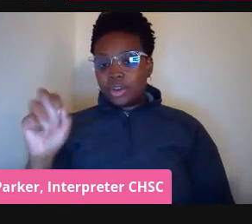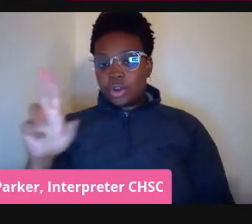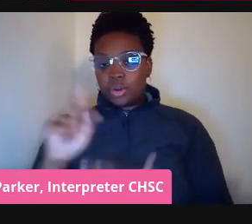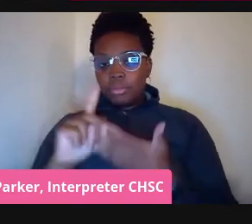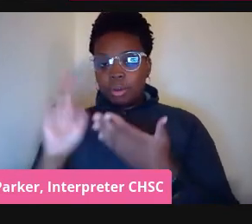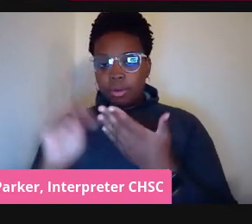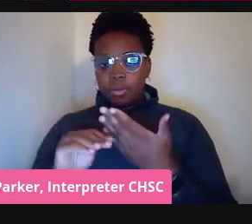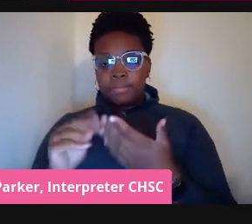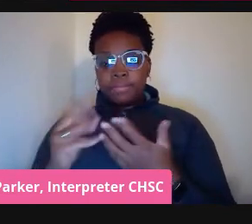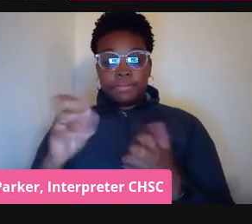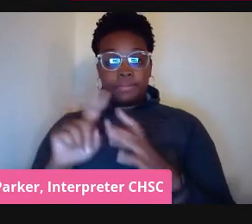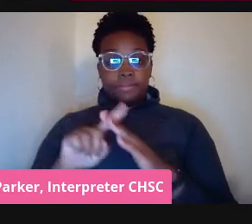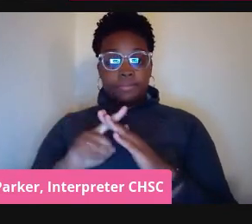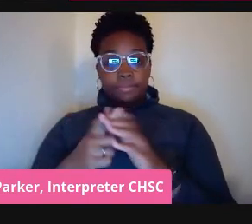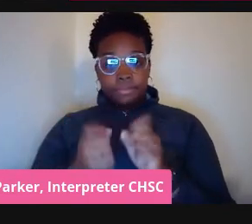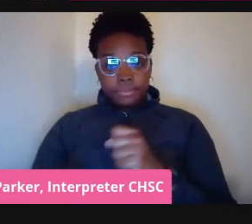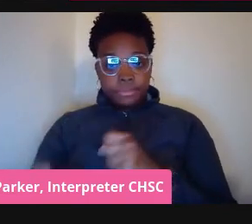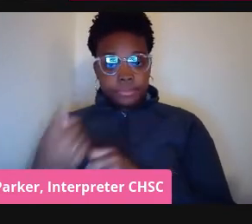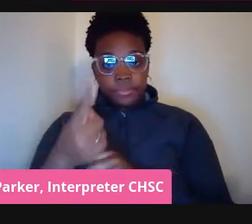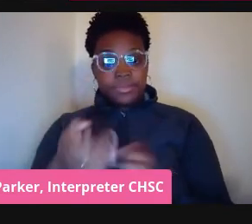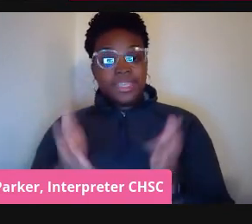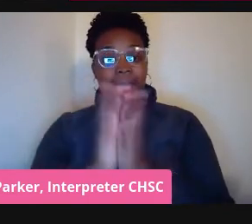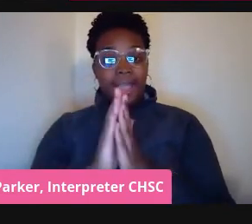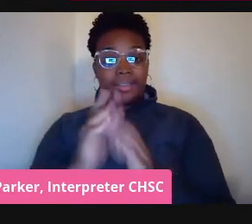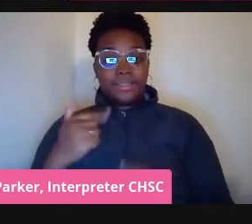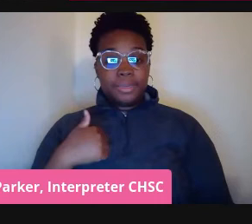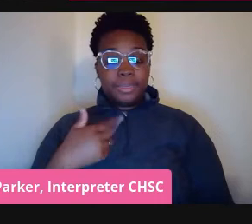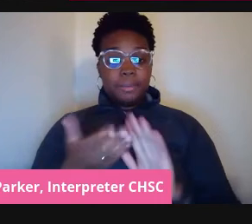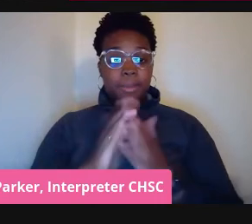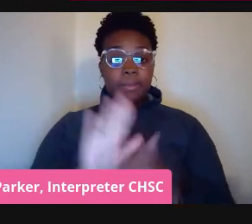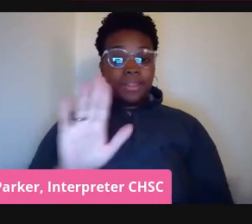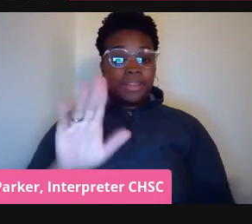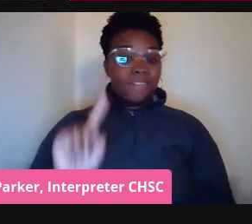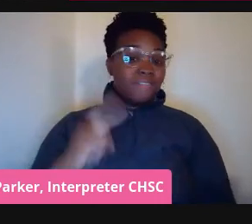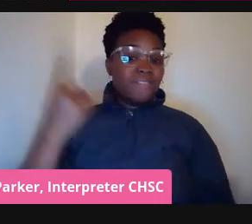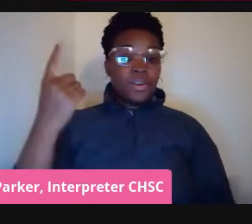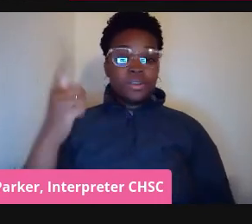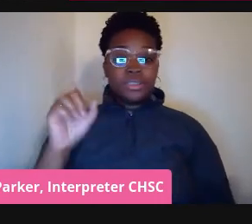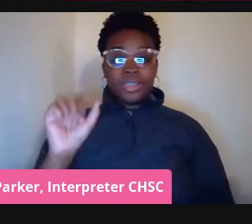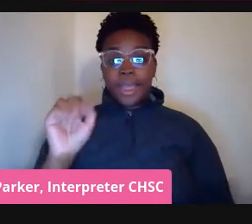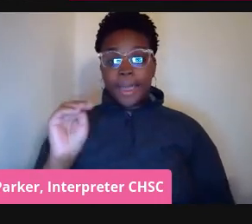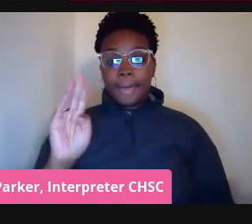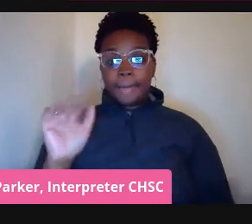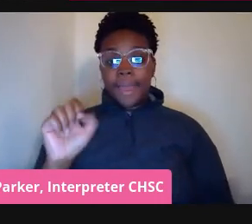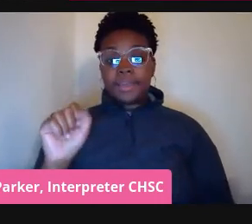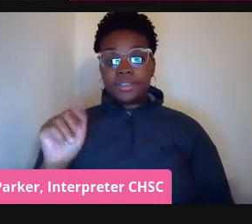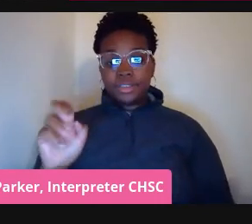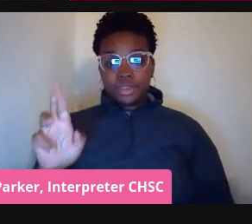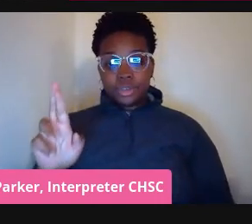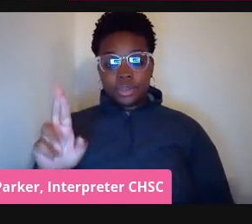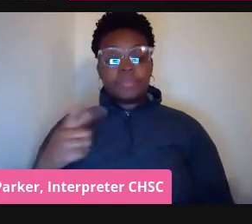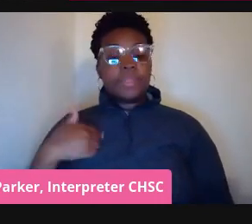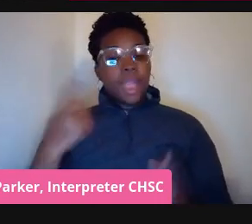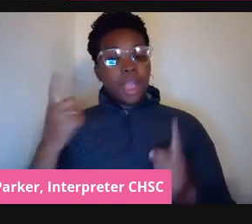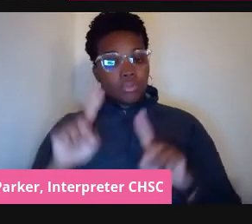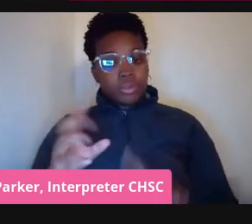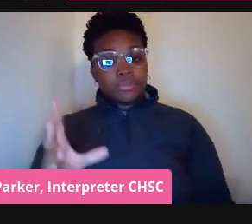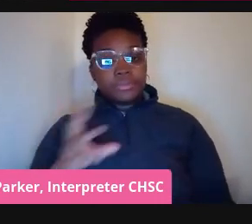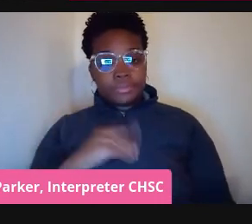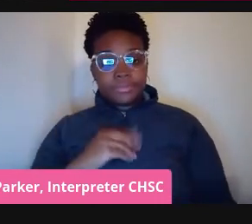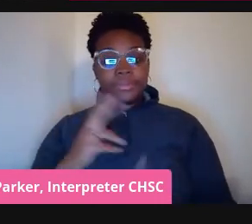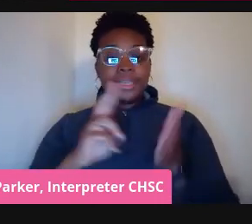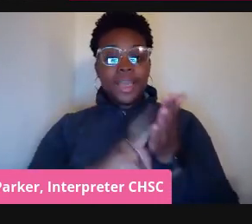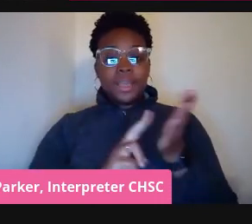start that following year and asked me to be their first ambassador. And I did oblige them and was contracted to become